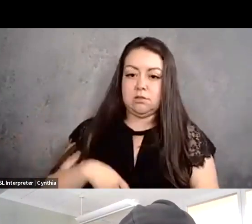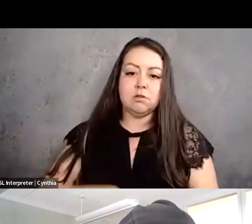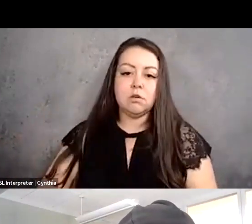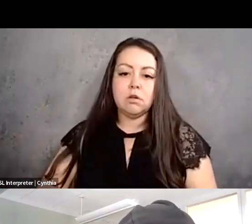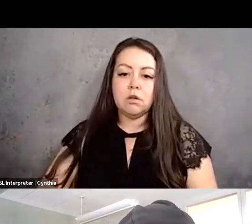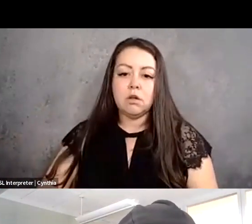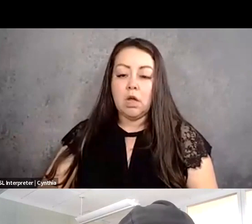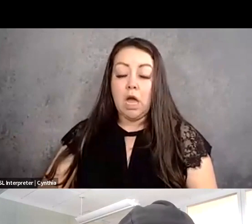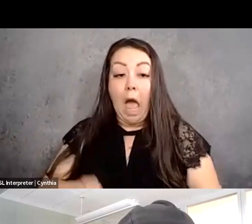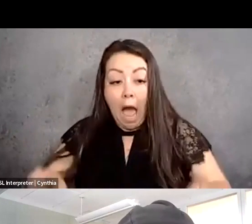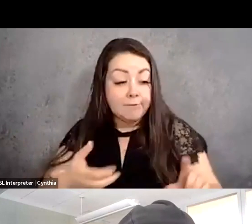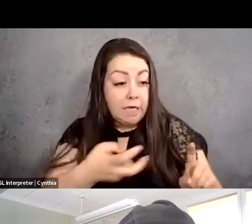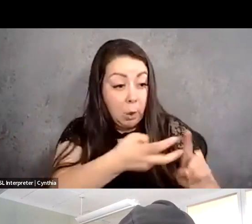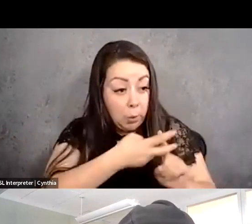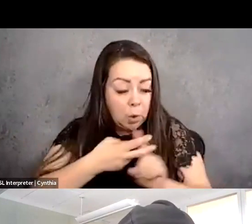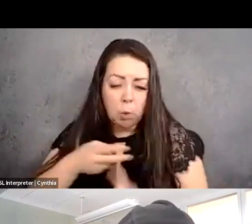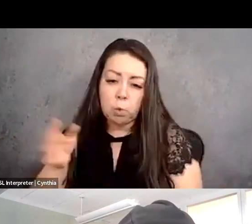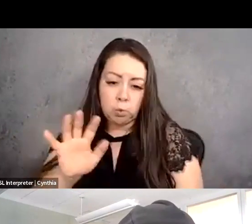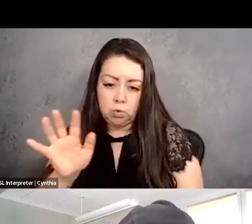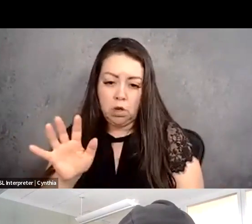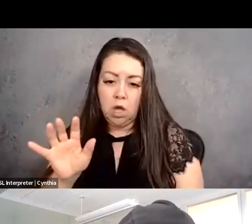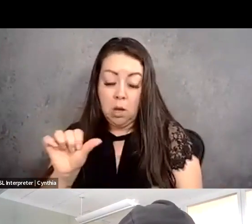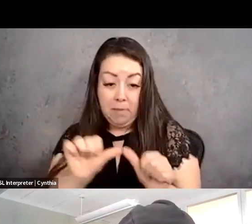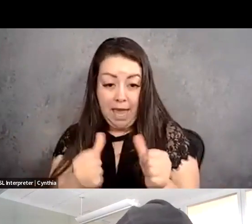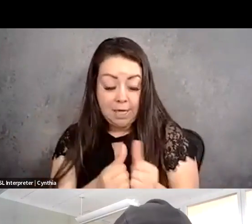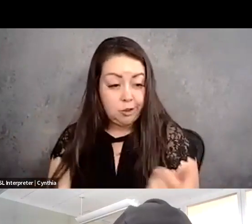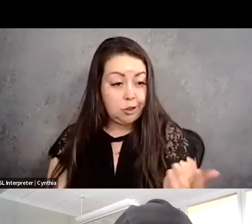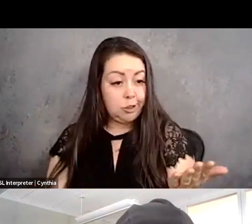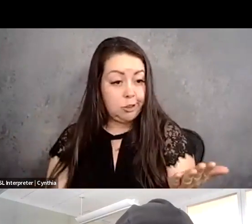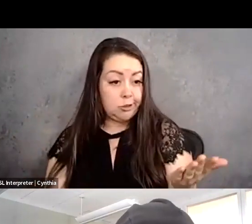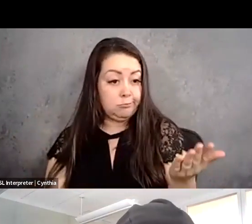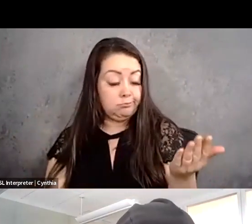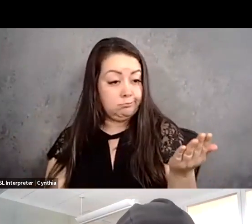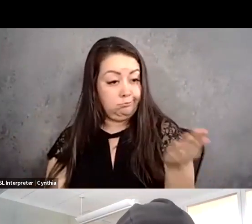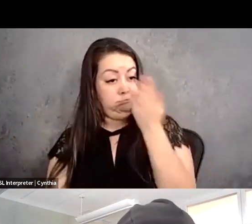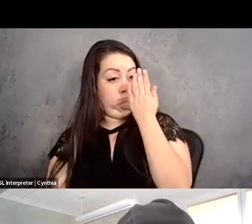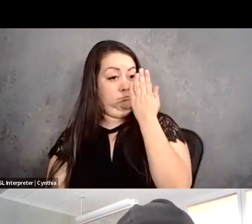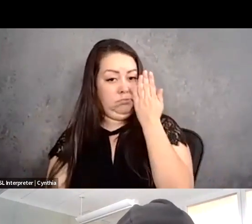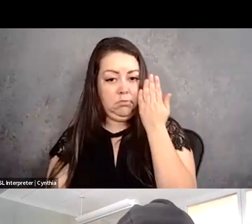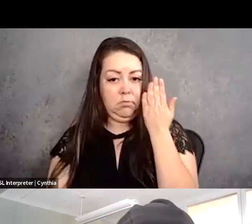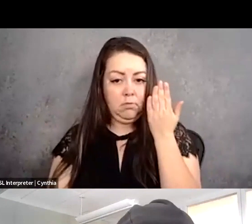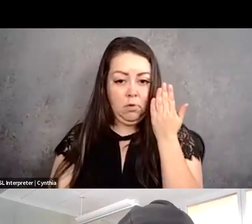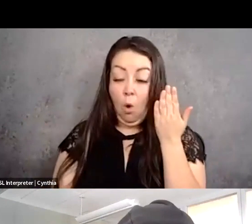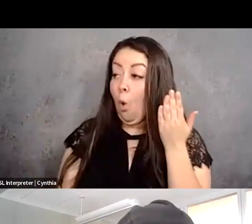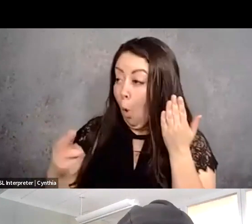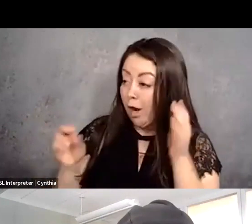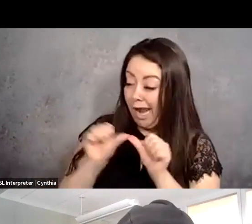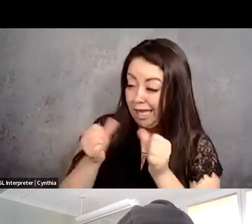when we do have agencies approach us, or if we are looking for an